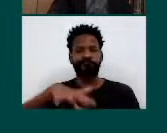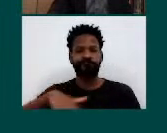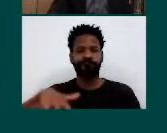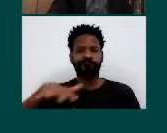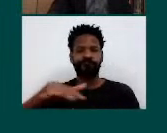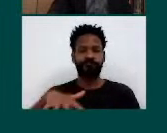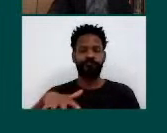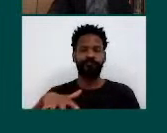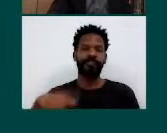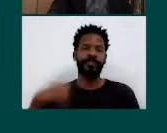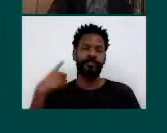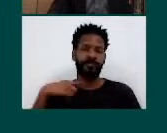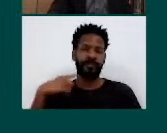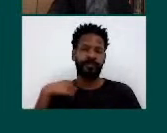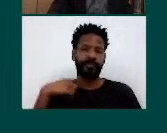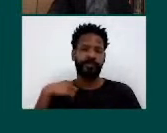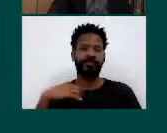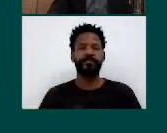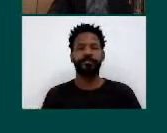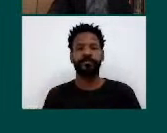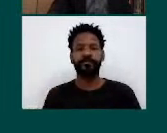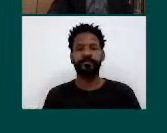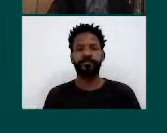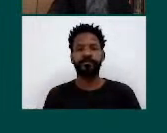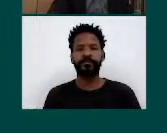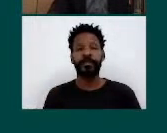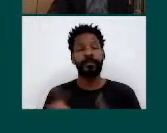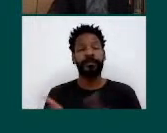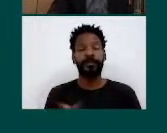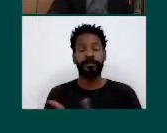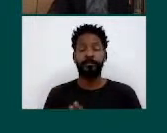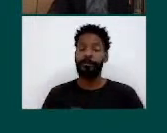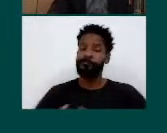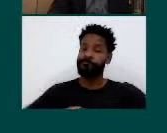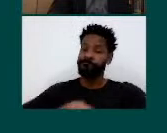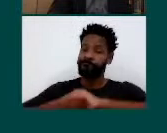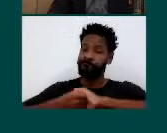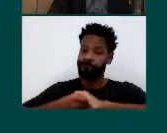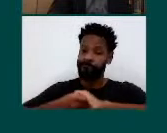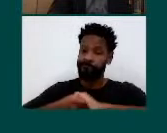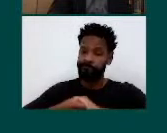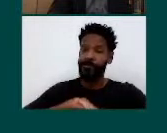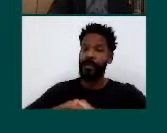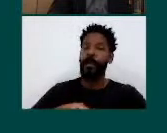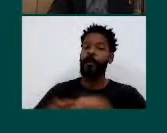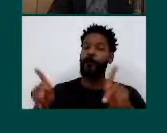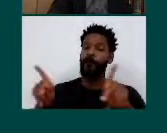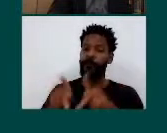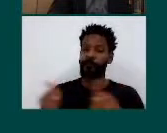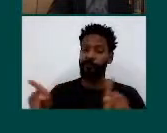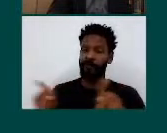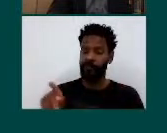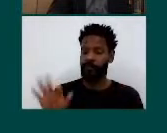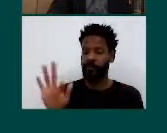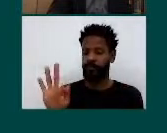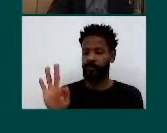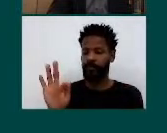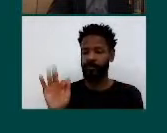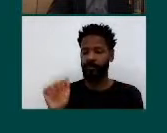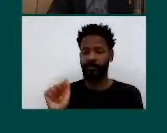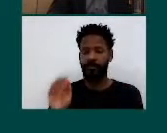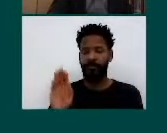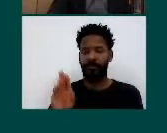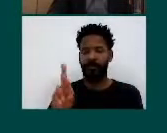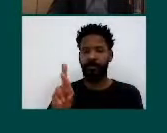develop the economy and innovations here in Minas Gerais. I'd like to make a special